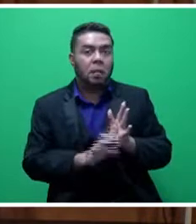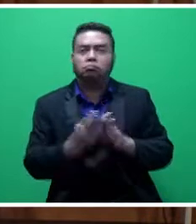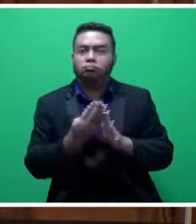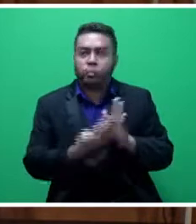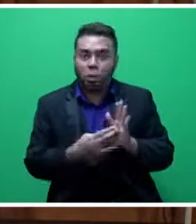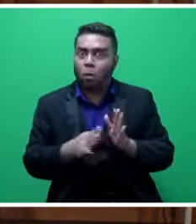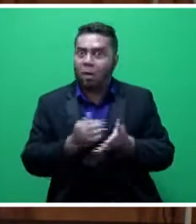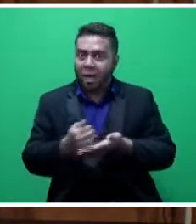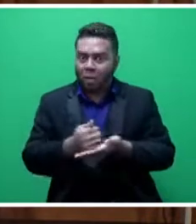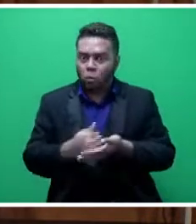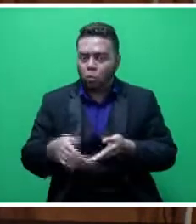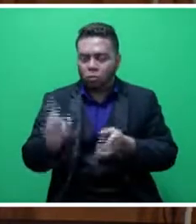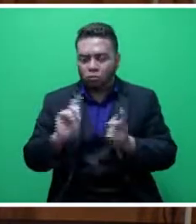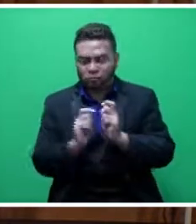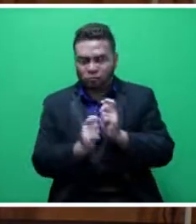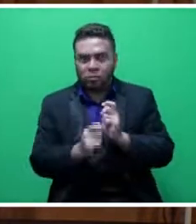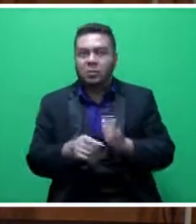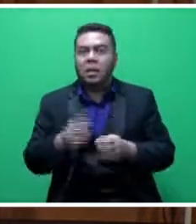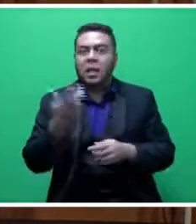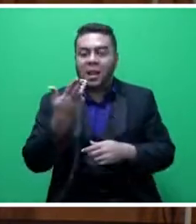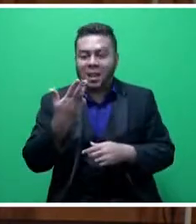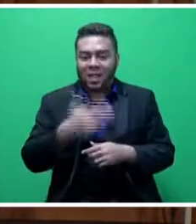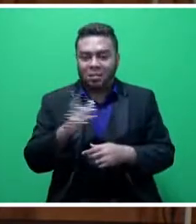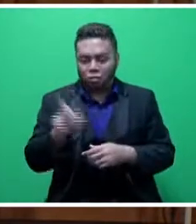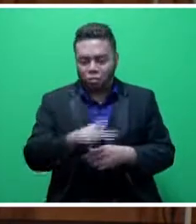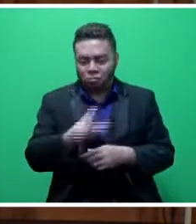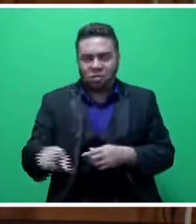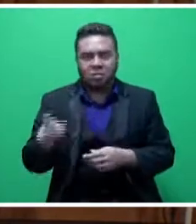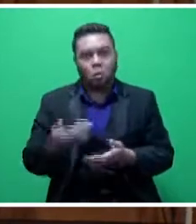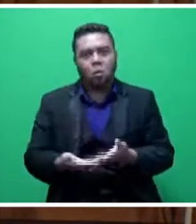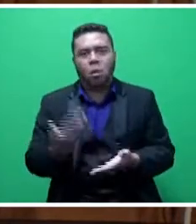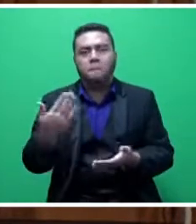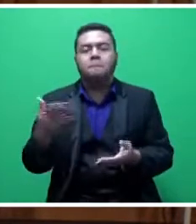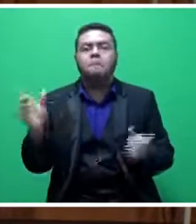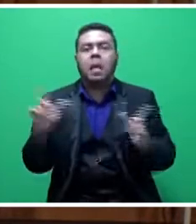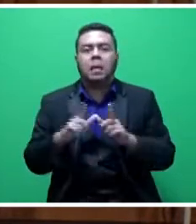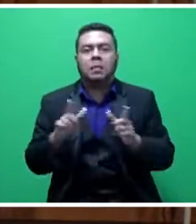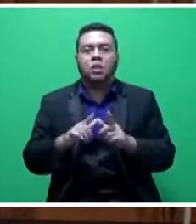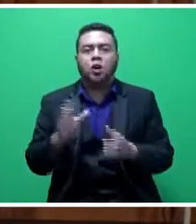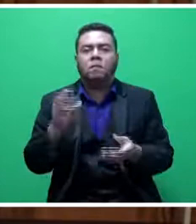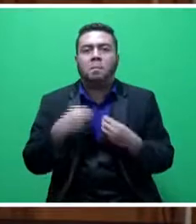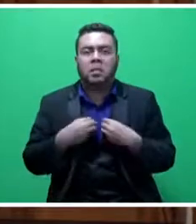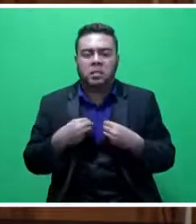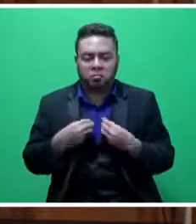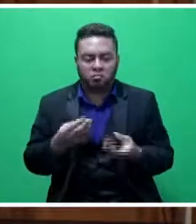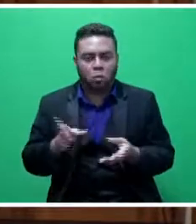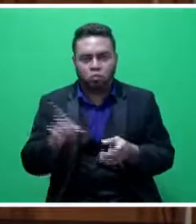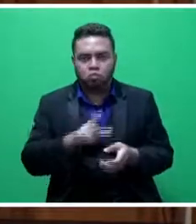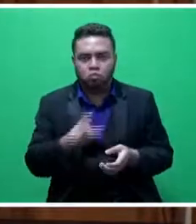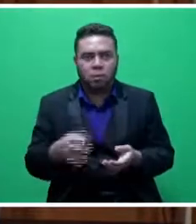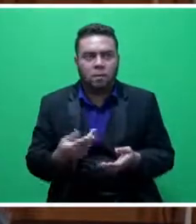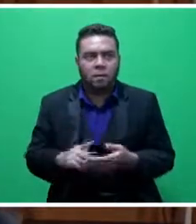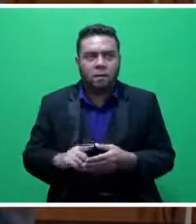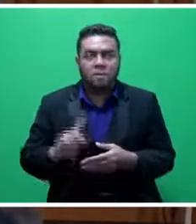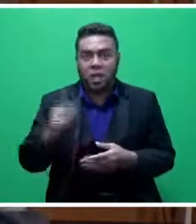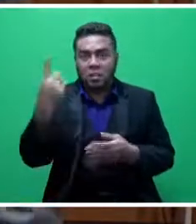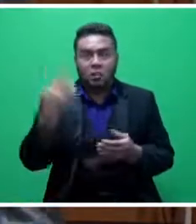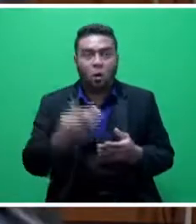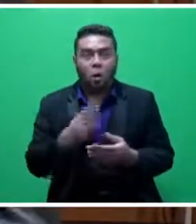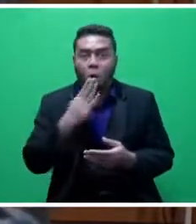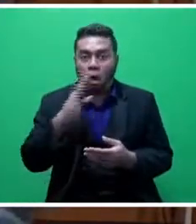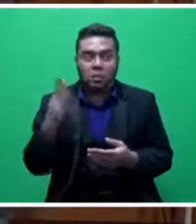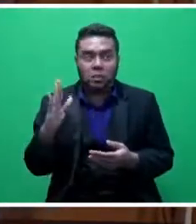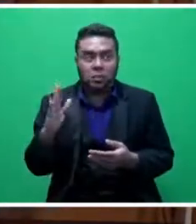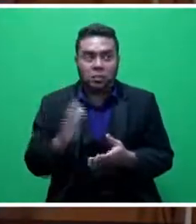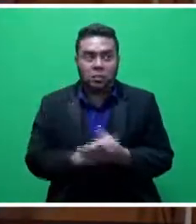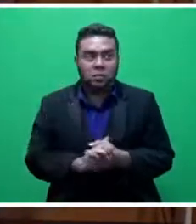Act 1976 to abolish the system of licensing of businesses. The 1st of August, Mr. Speaker, sir, which is